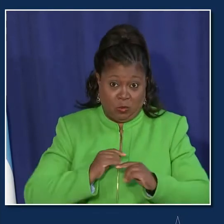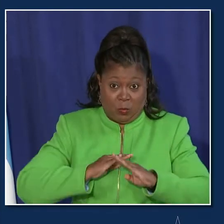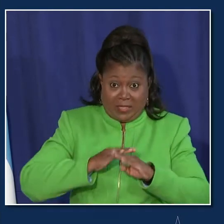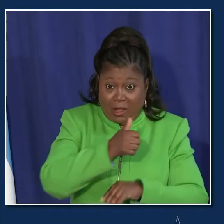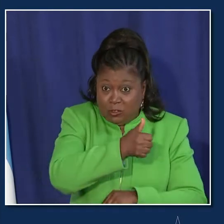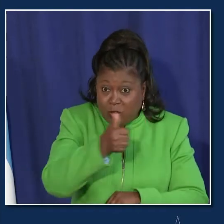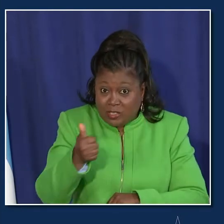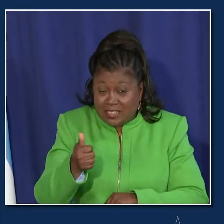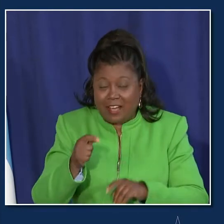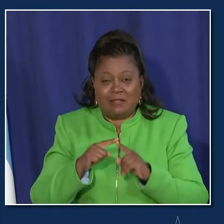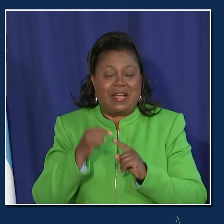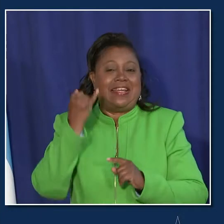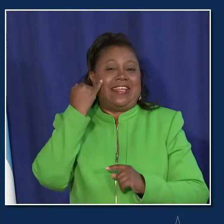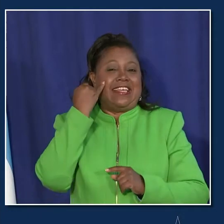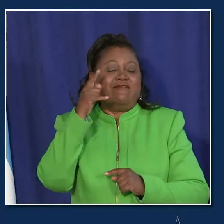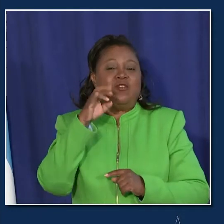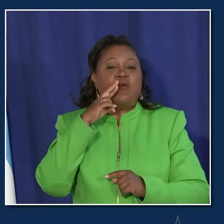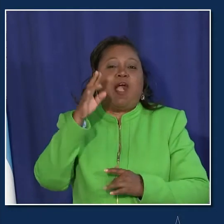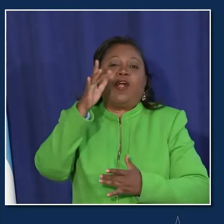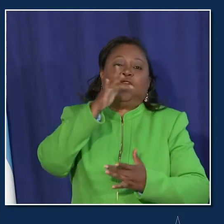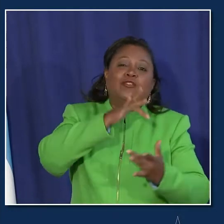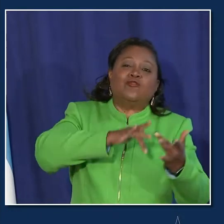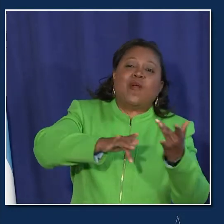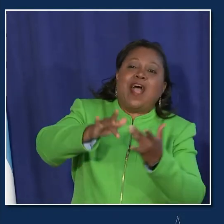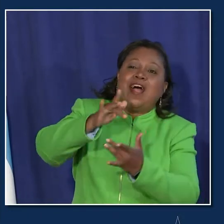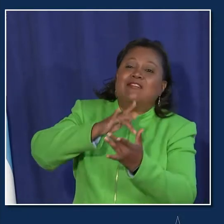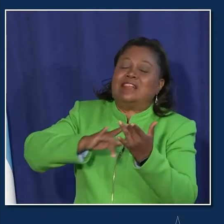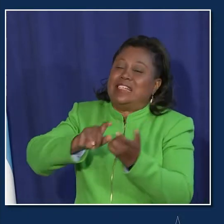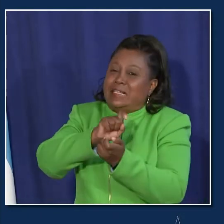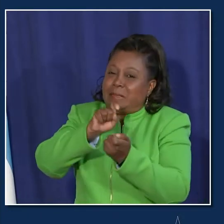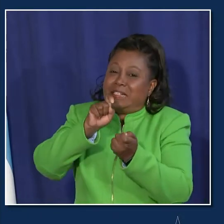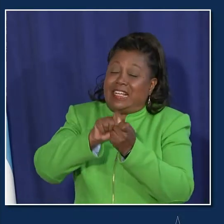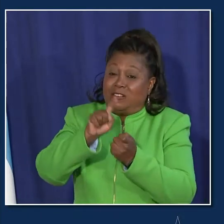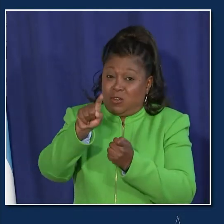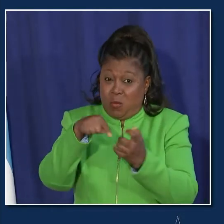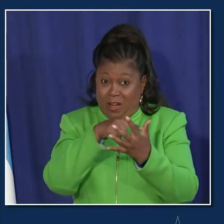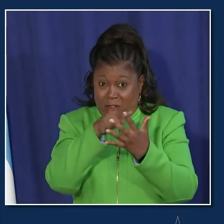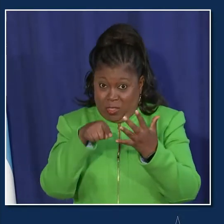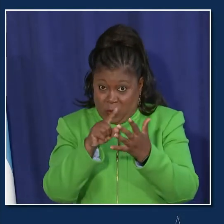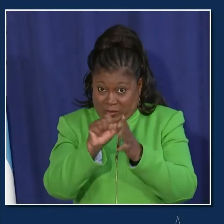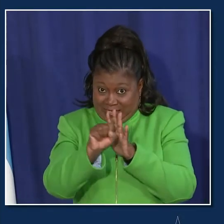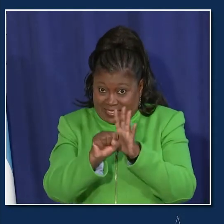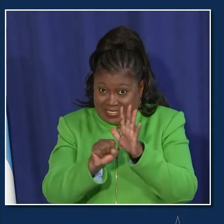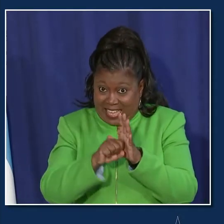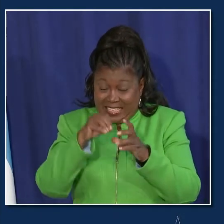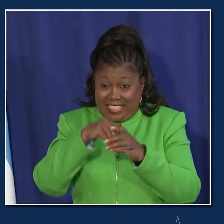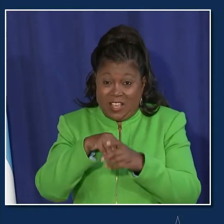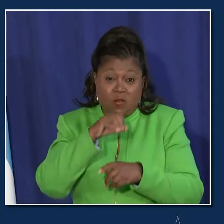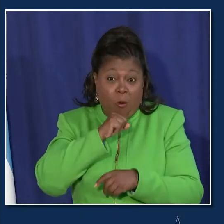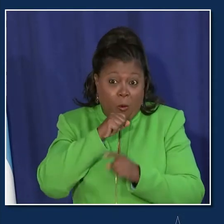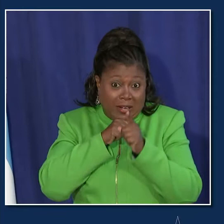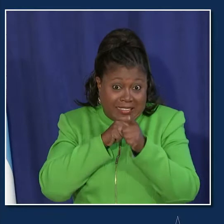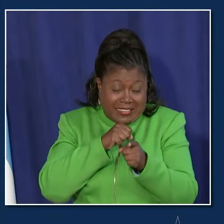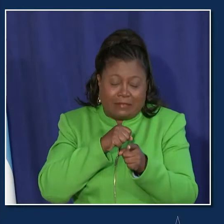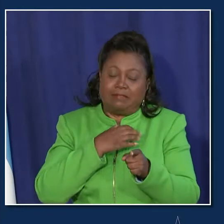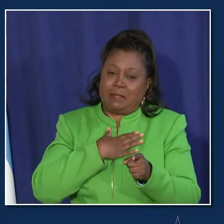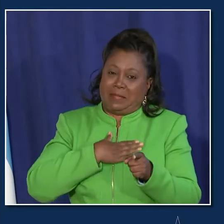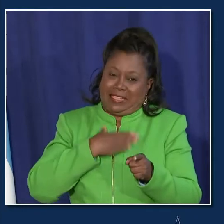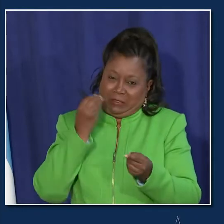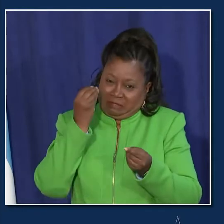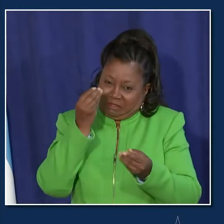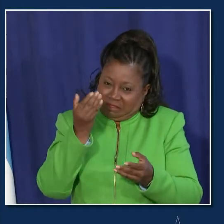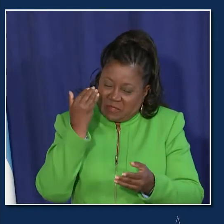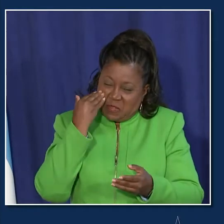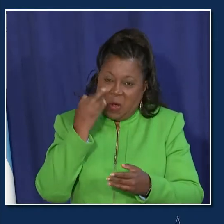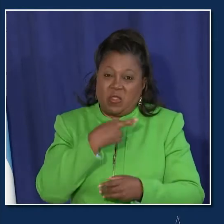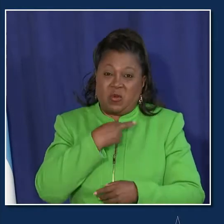yourself. But if you are traveling, particularly to one of the states in orange here, please know that